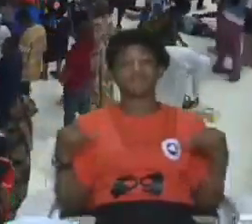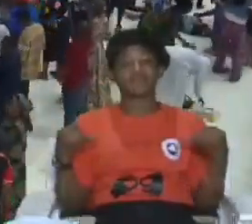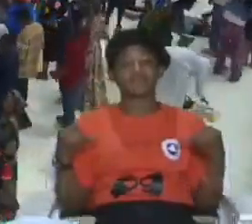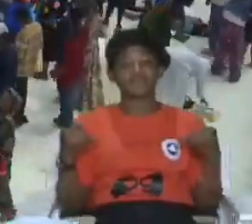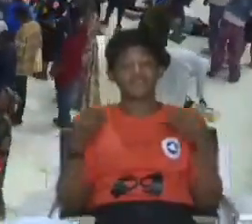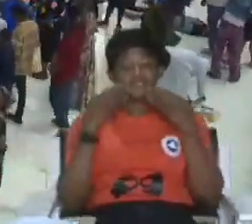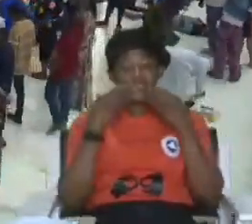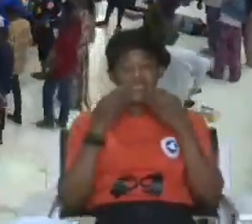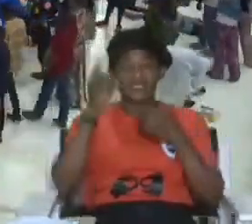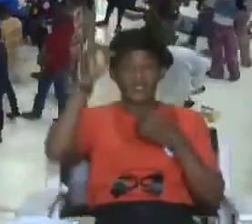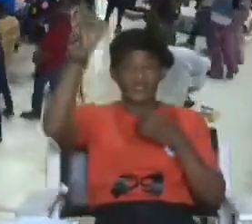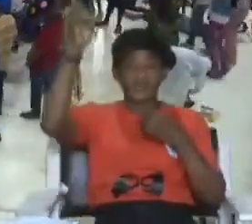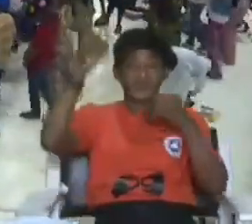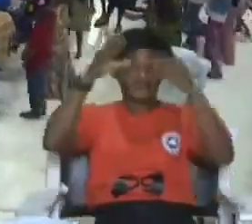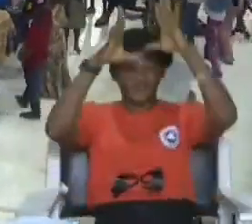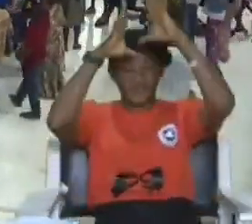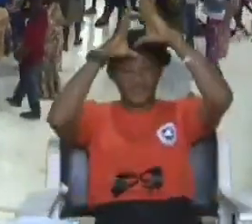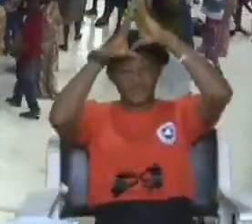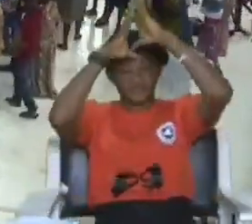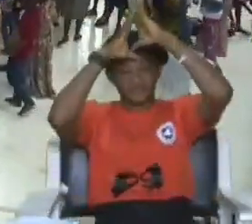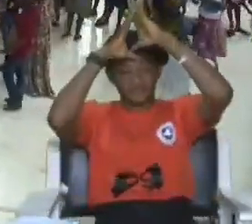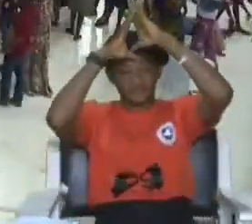Thank you, Father.